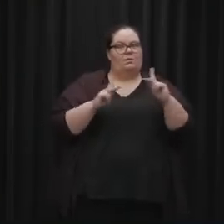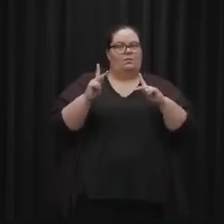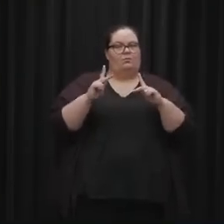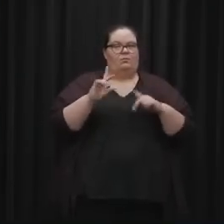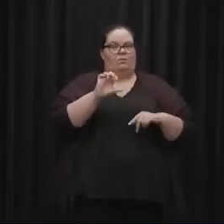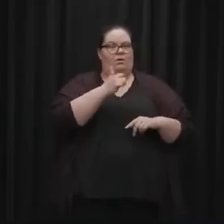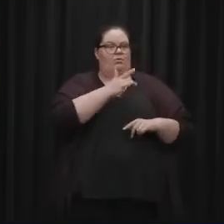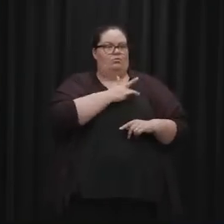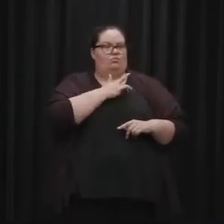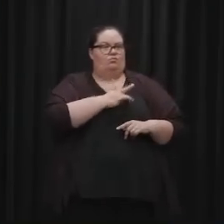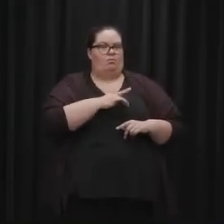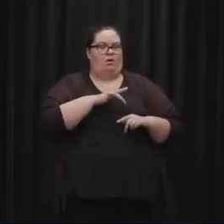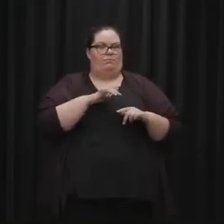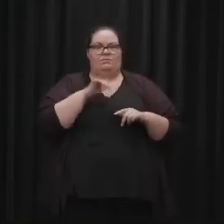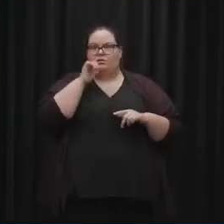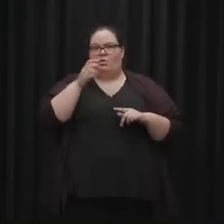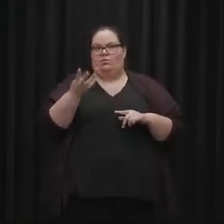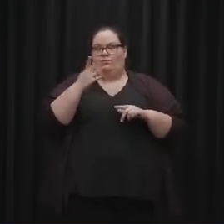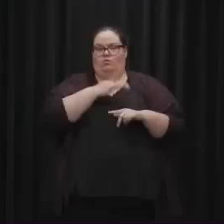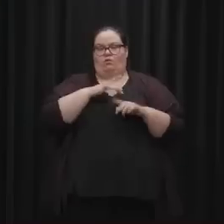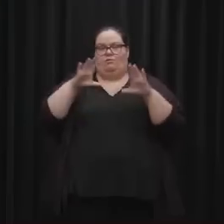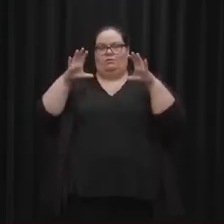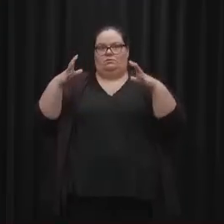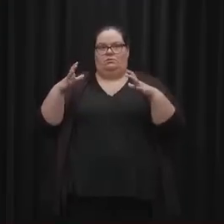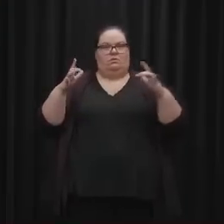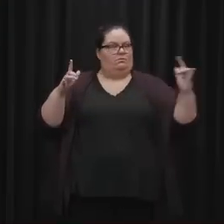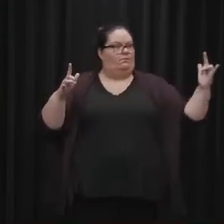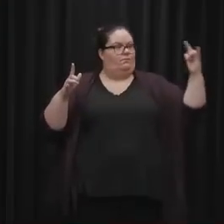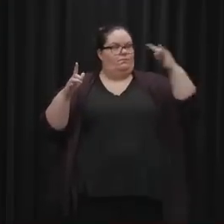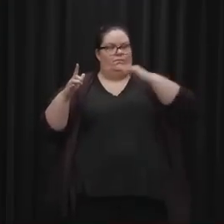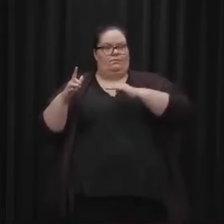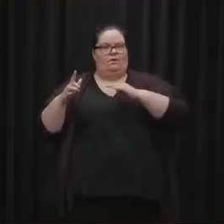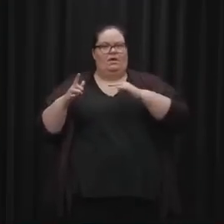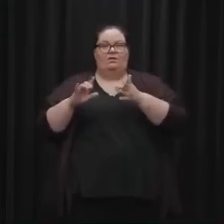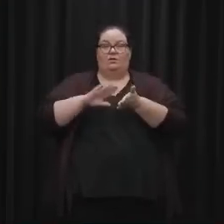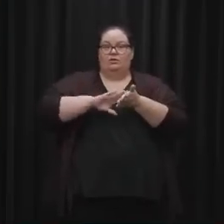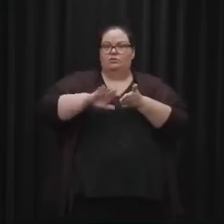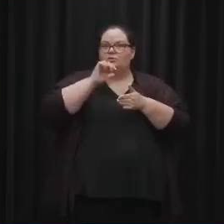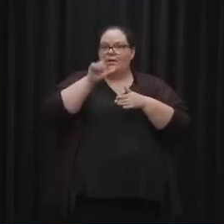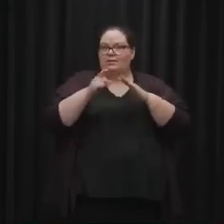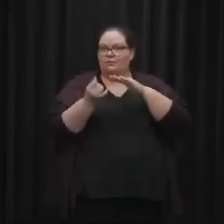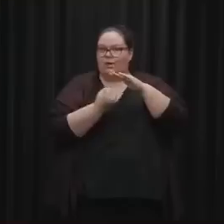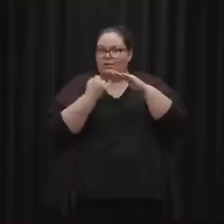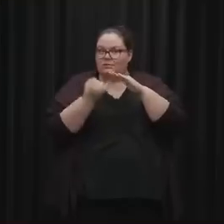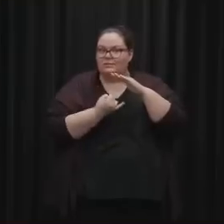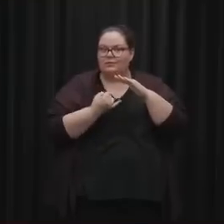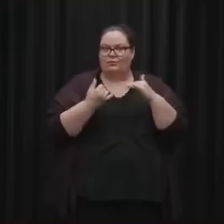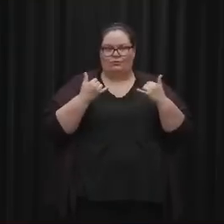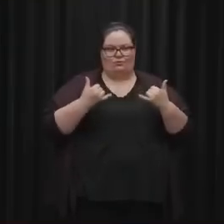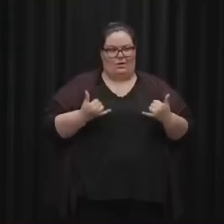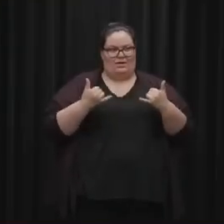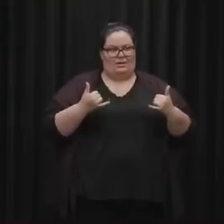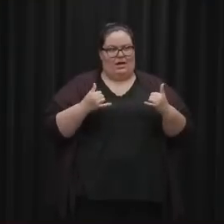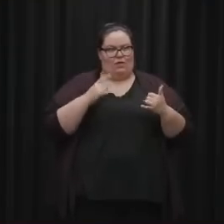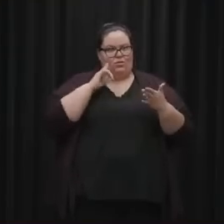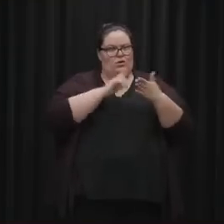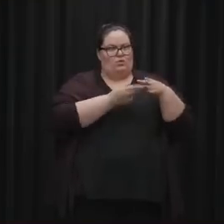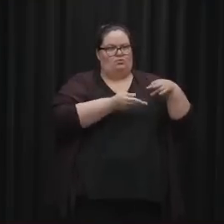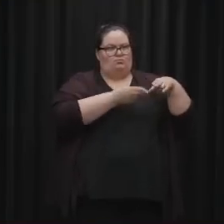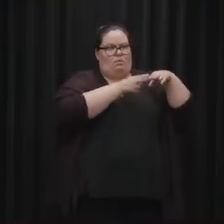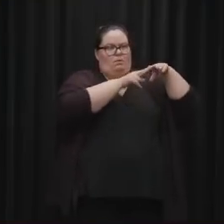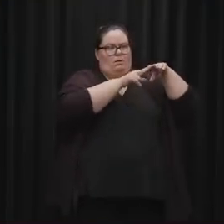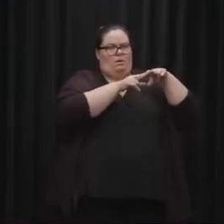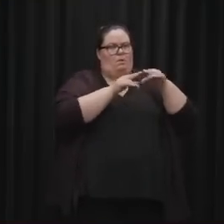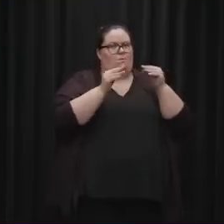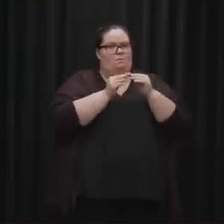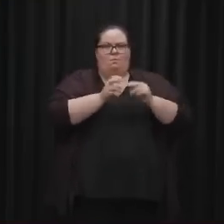risk. Province outside the bubble and who have exemptions for self-isolation, I think at this time, based on the increasing risks, we